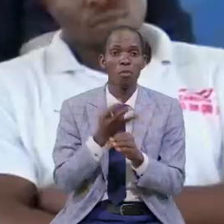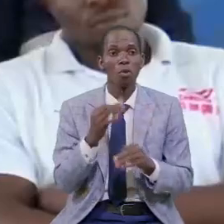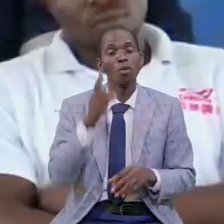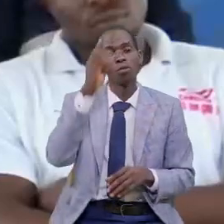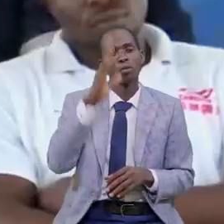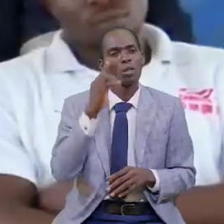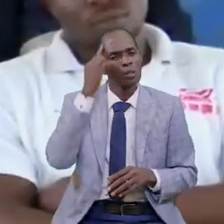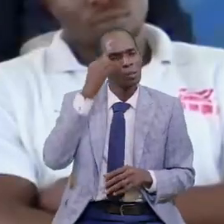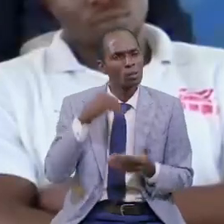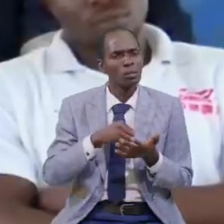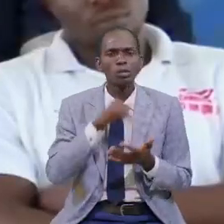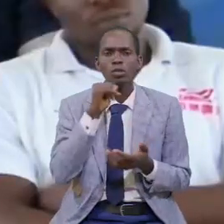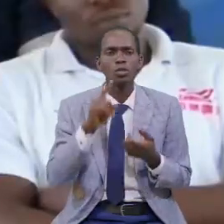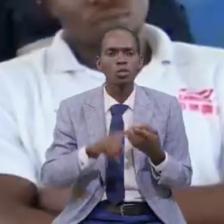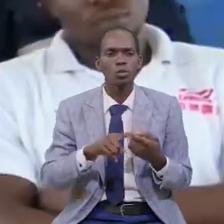Then